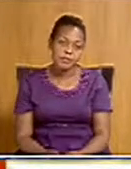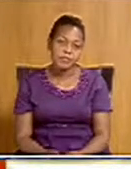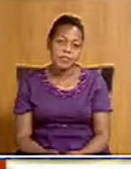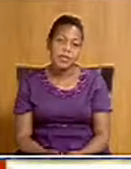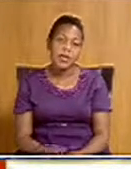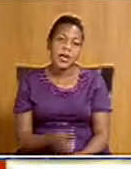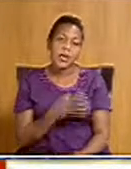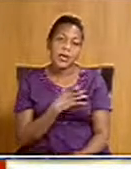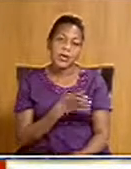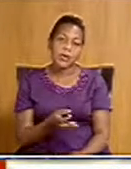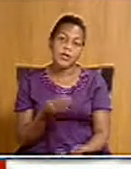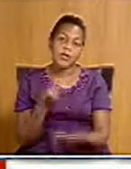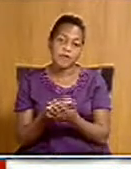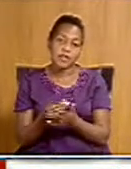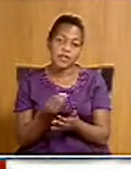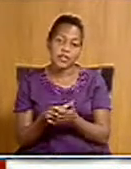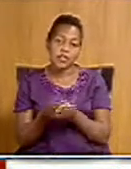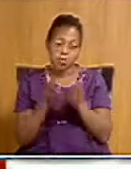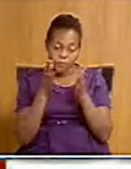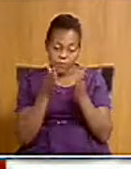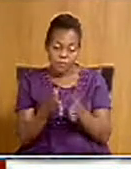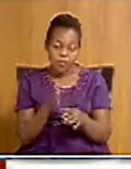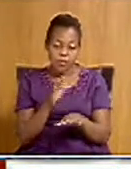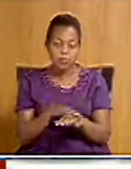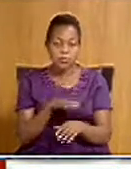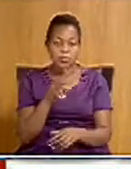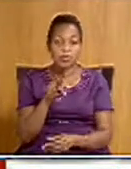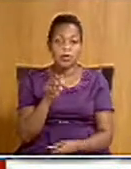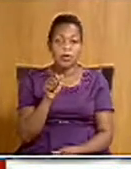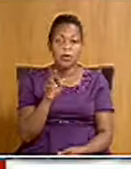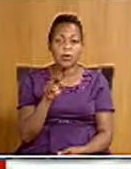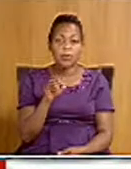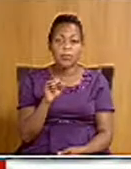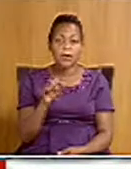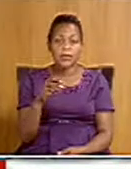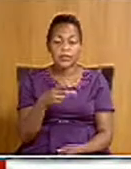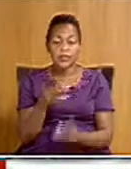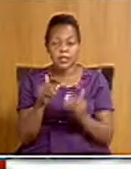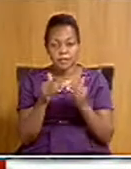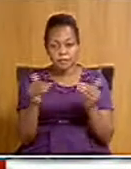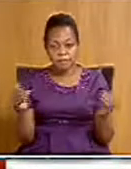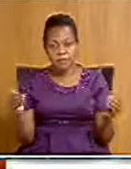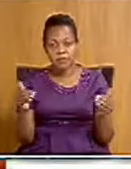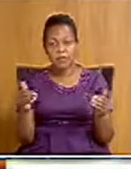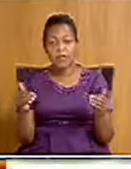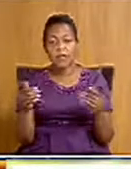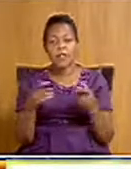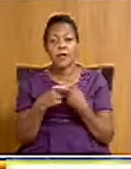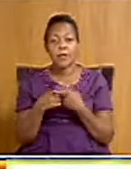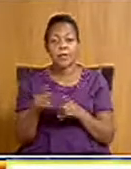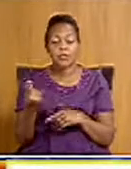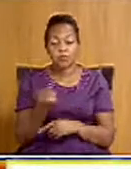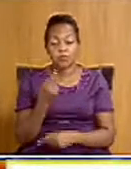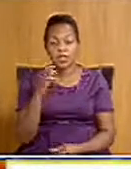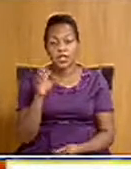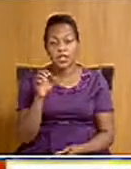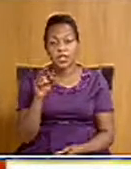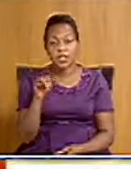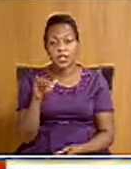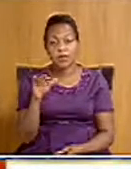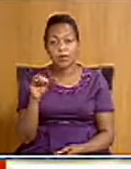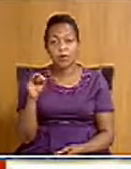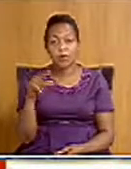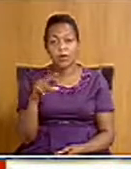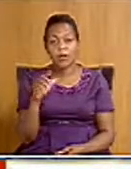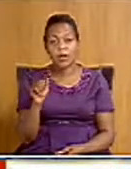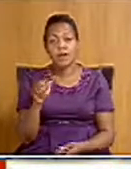The wealth funds will be concentrated at the parish level, in the parish model, except for the Miyoga